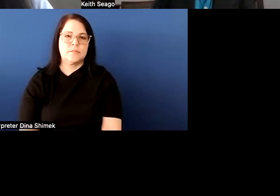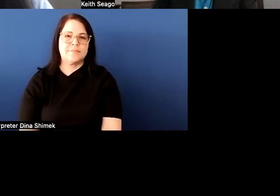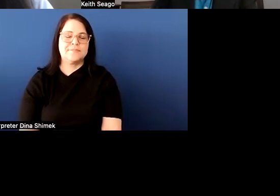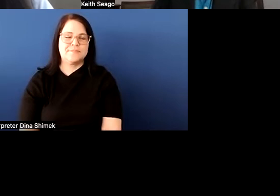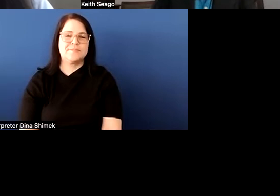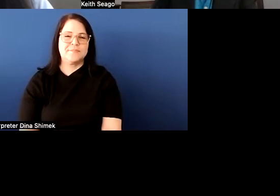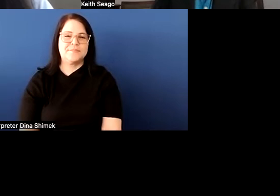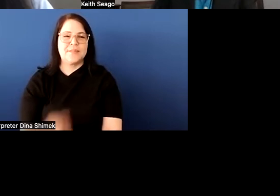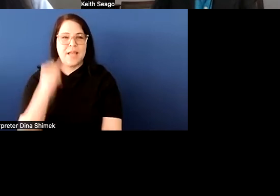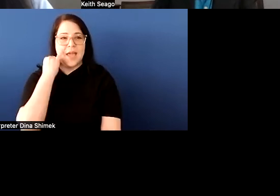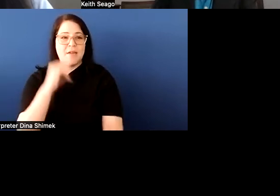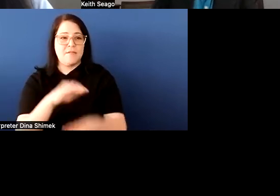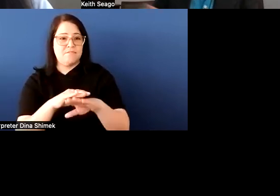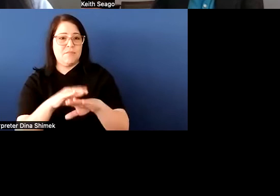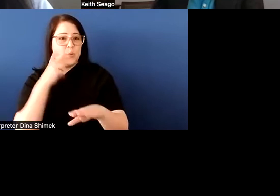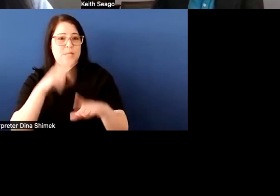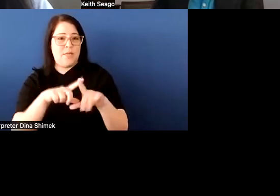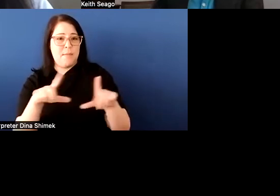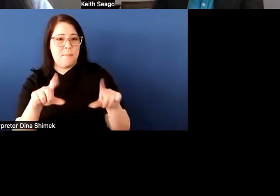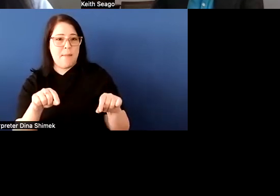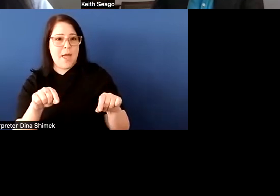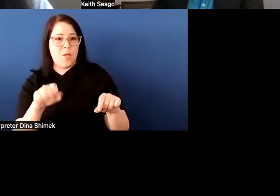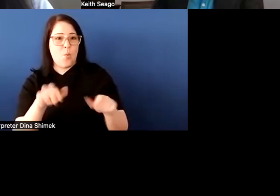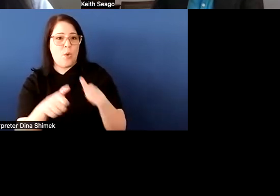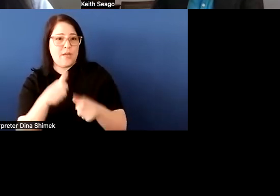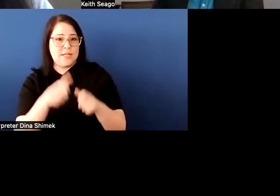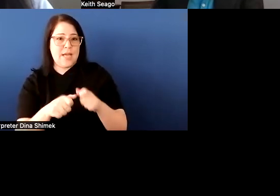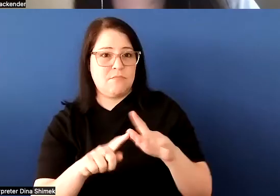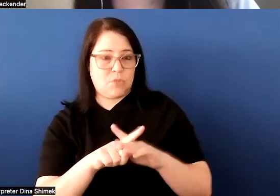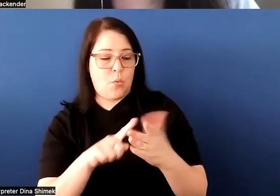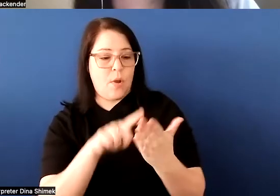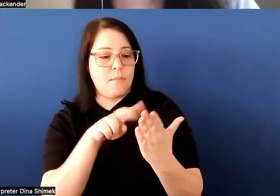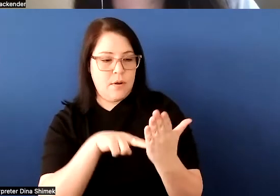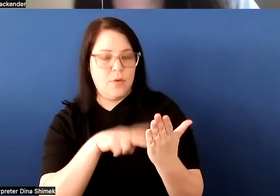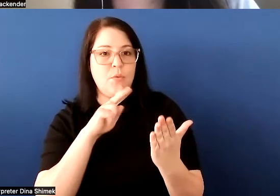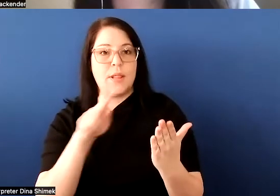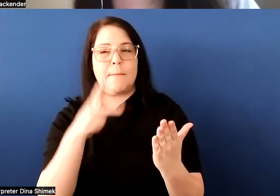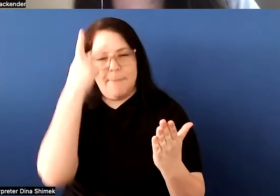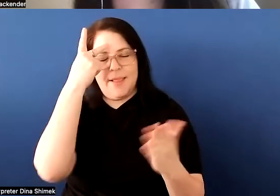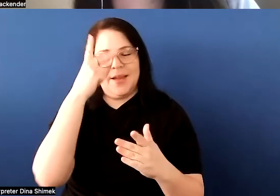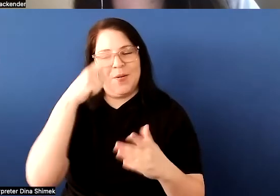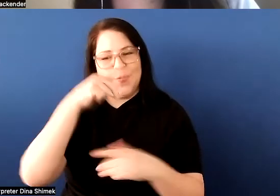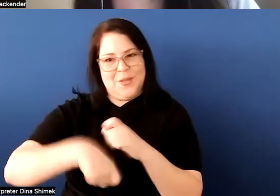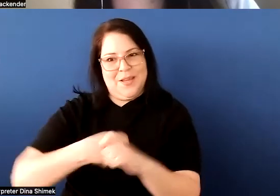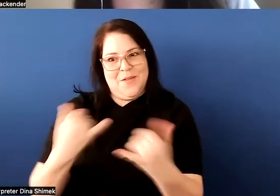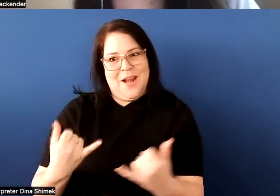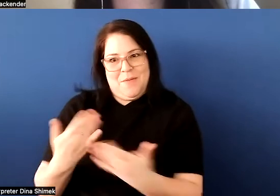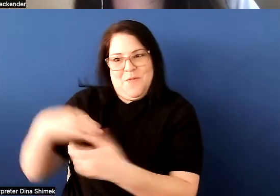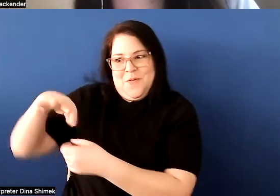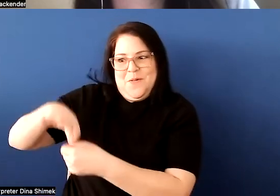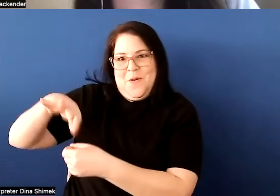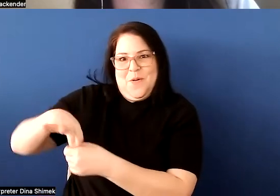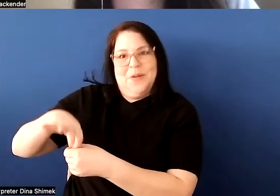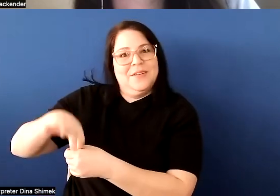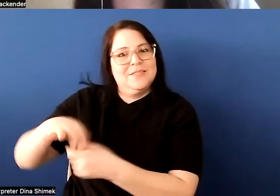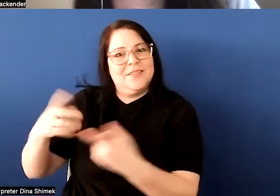your mail or you're getting text all the times, it is a political type of year. So everybody's running for